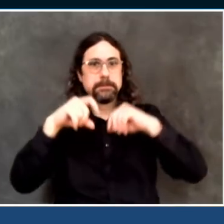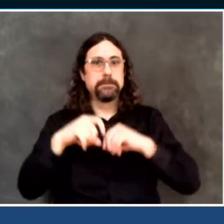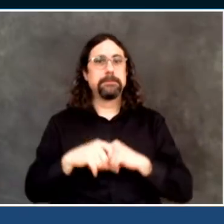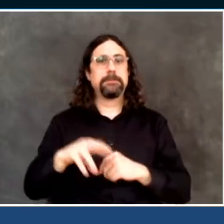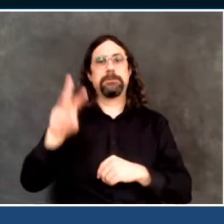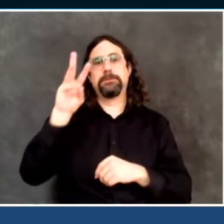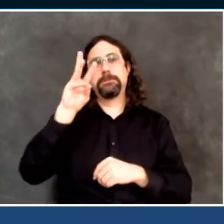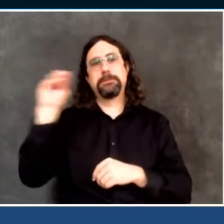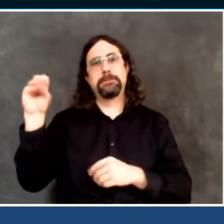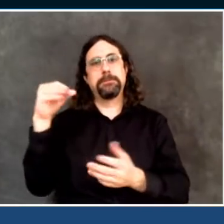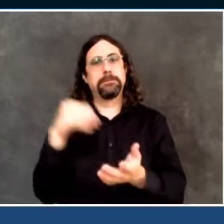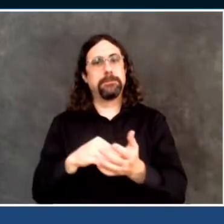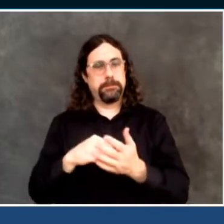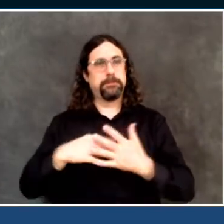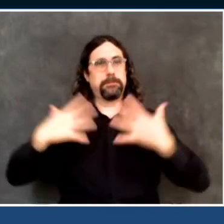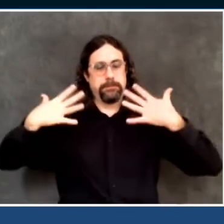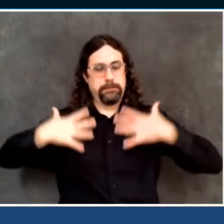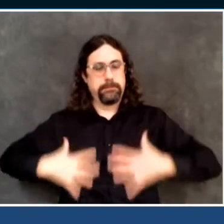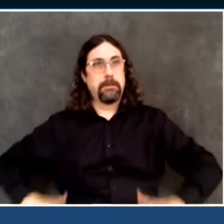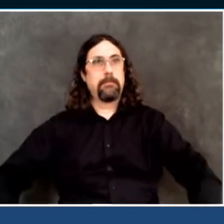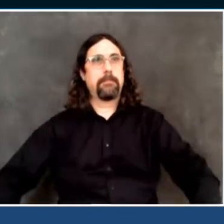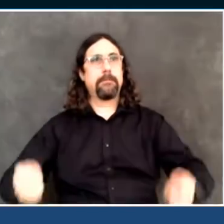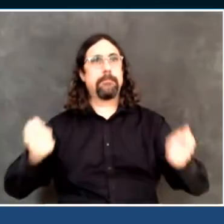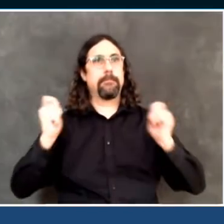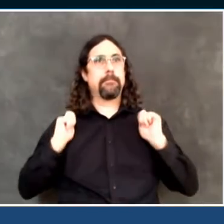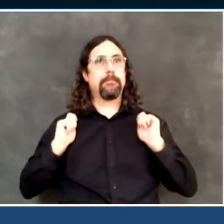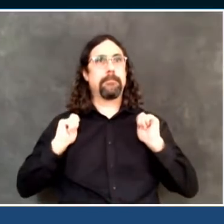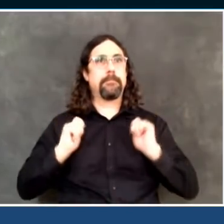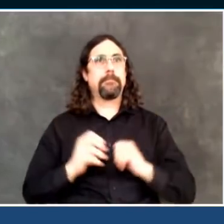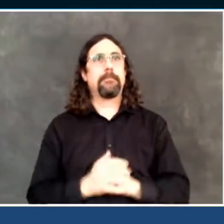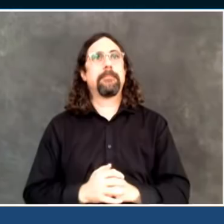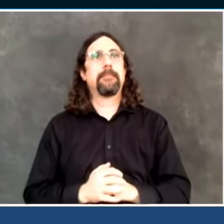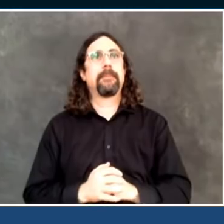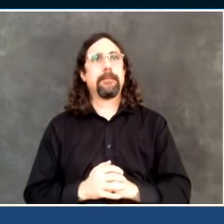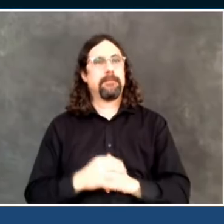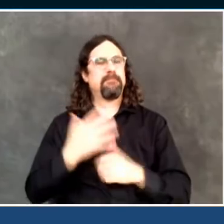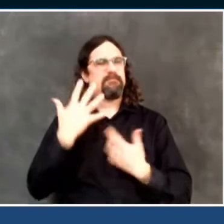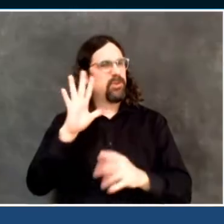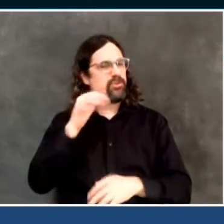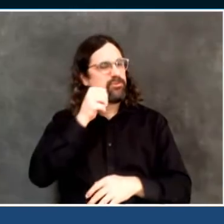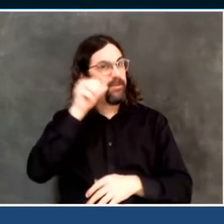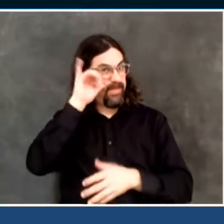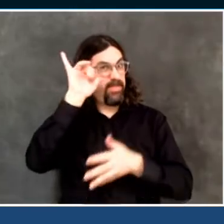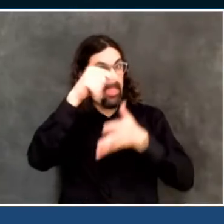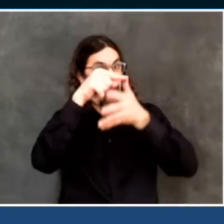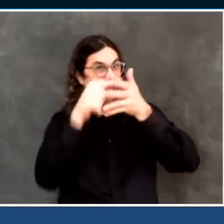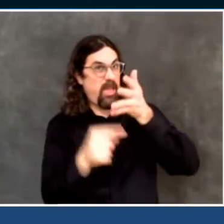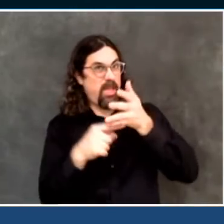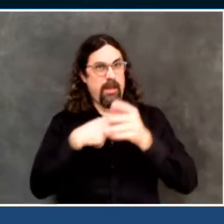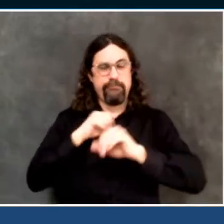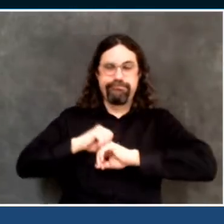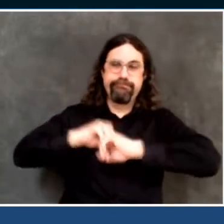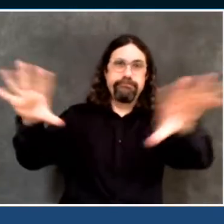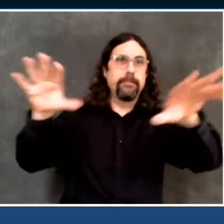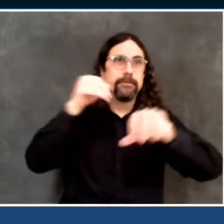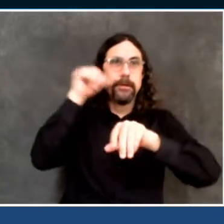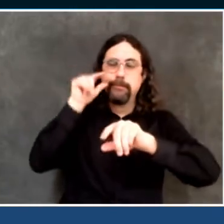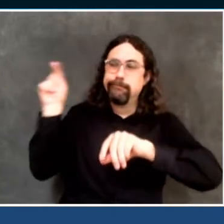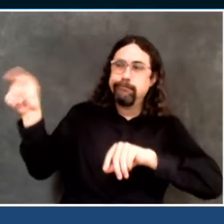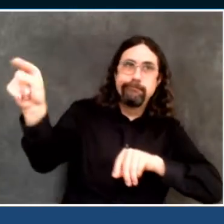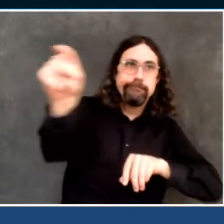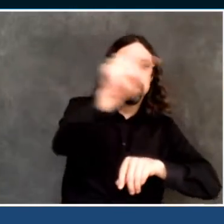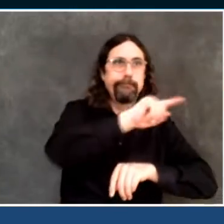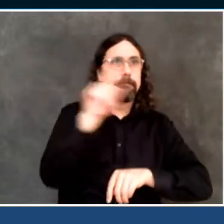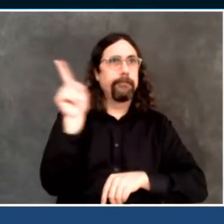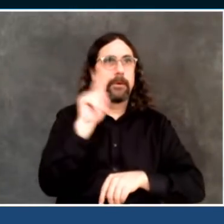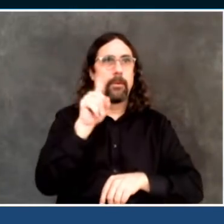come in and gone instantly out to the places that need it. And we're working hard every day to make sure each and every hospital gets what they need, distributes